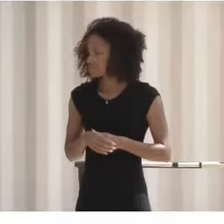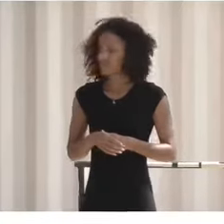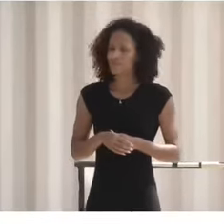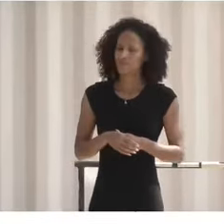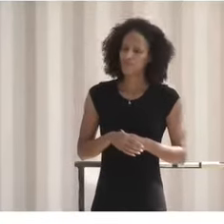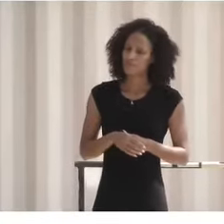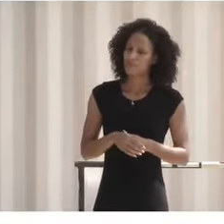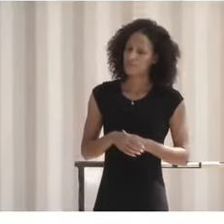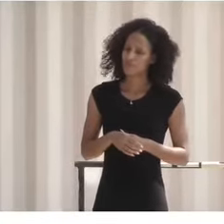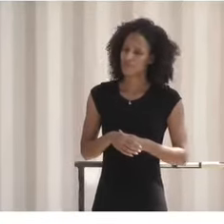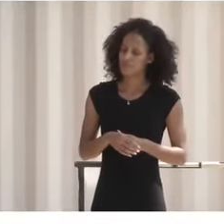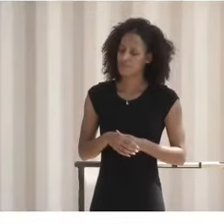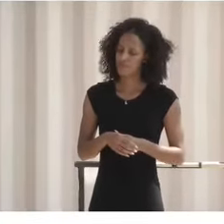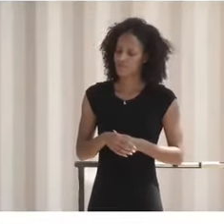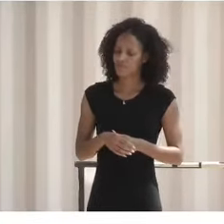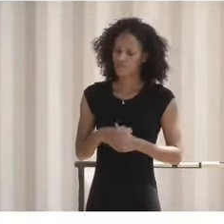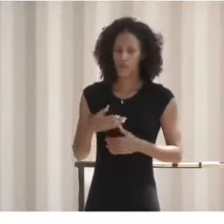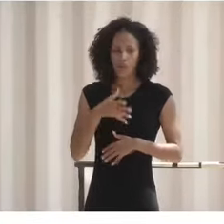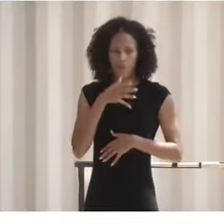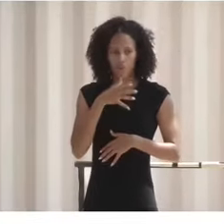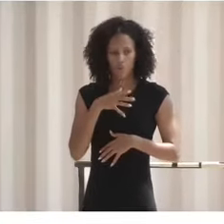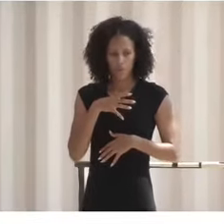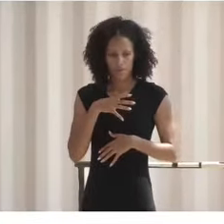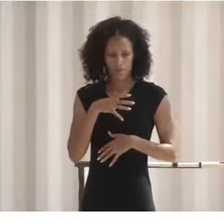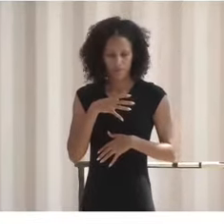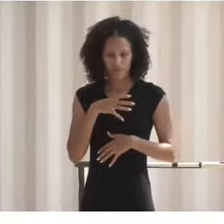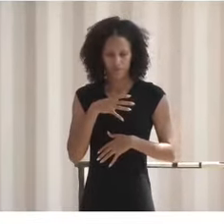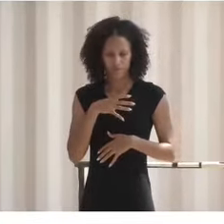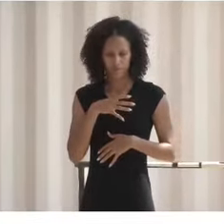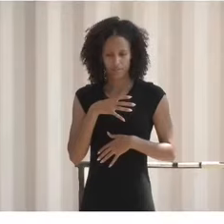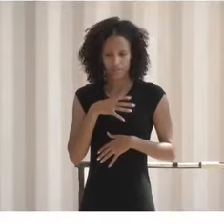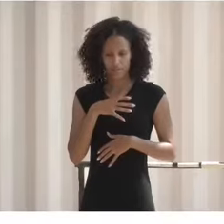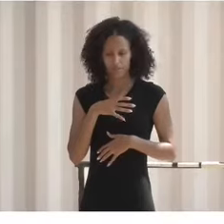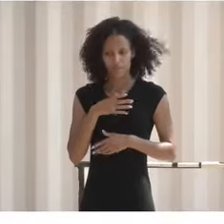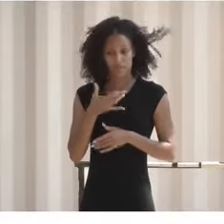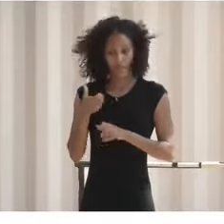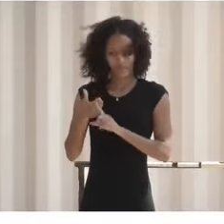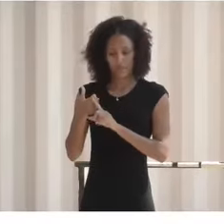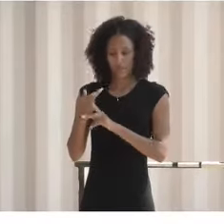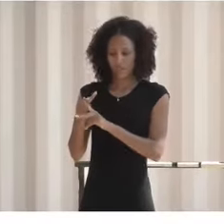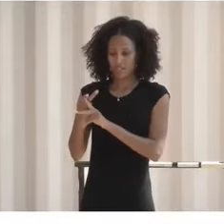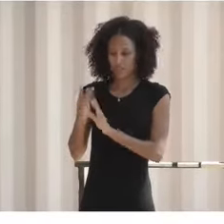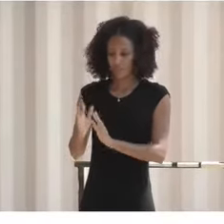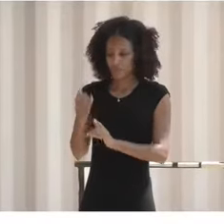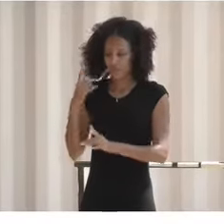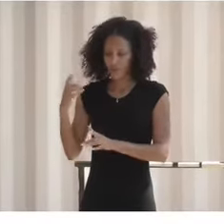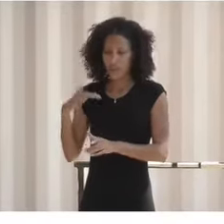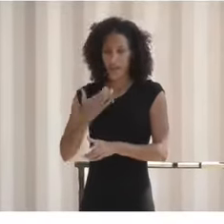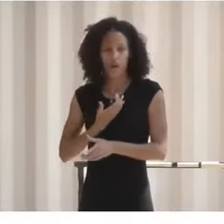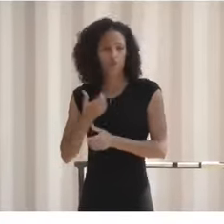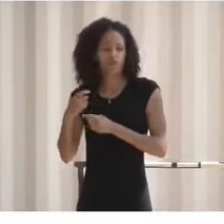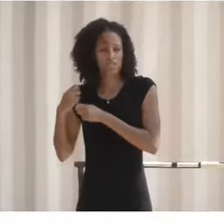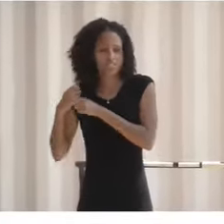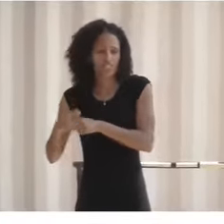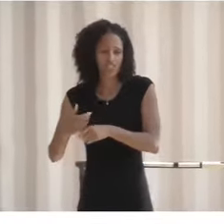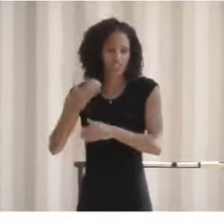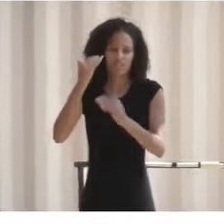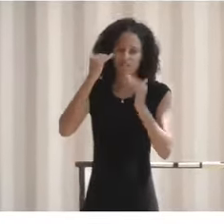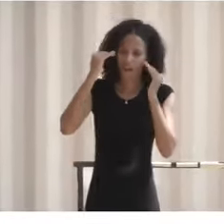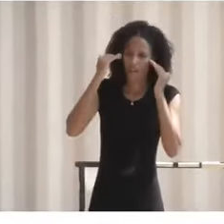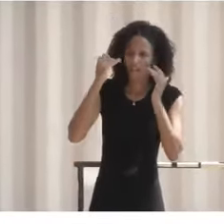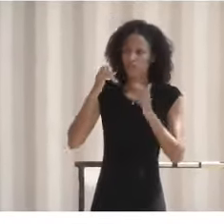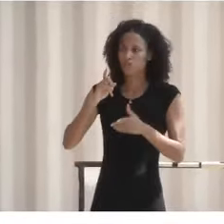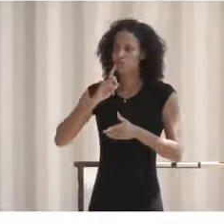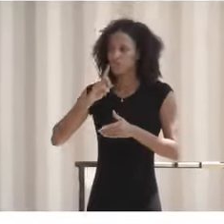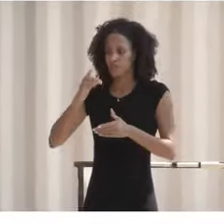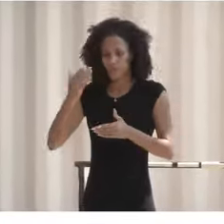community is through women. Women are the keepers of our traditions, of our knowledge, and when they married